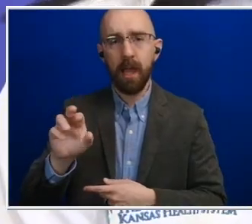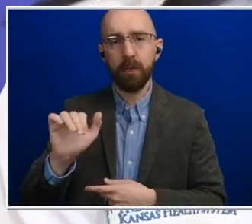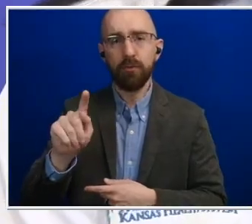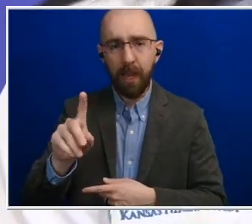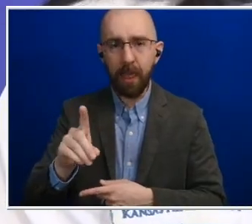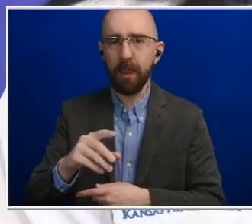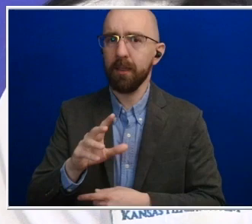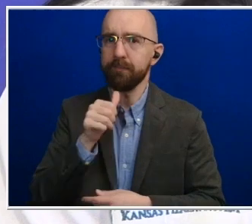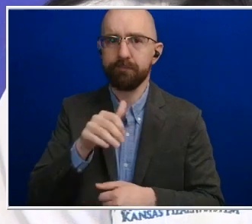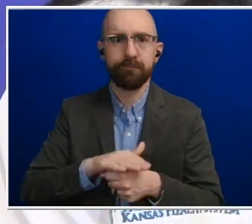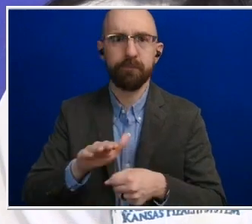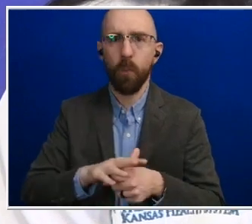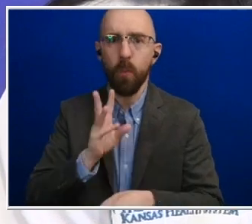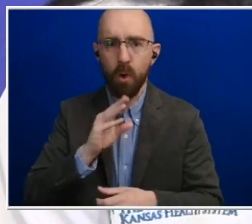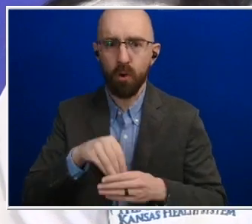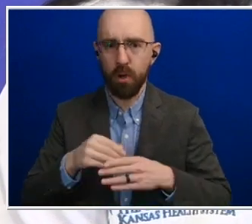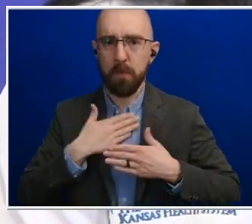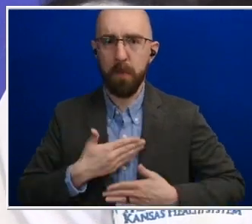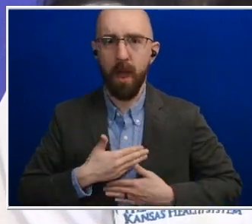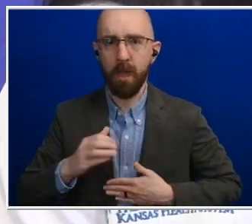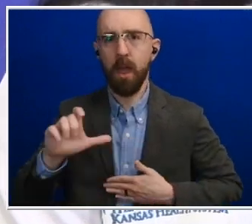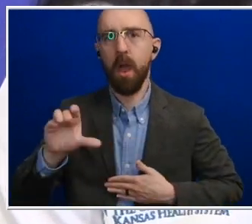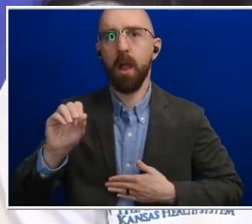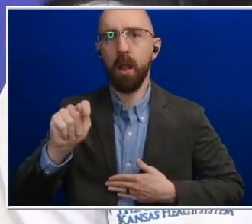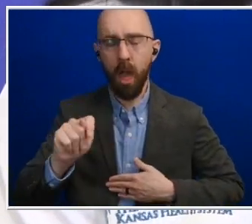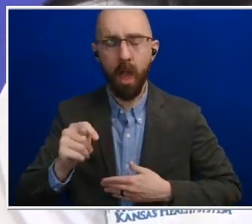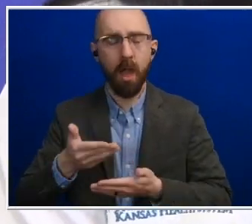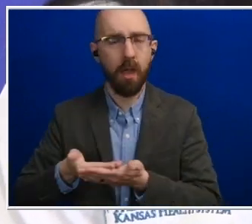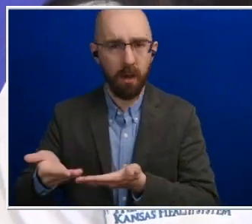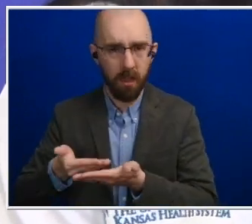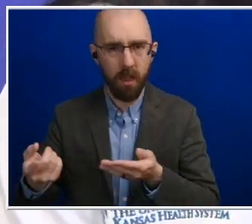clotting factor, and she